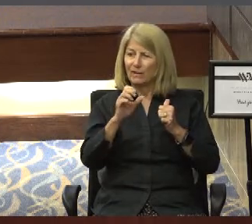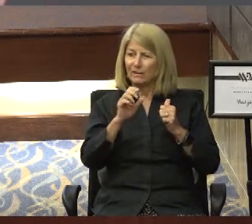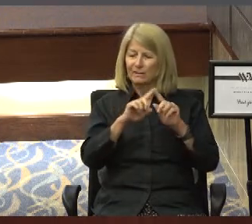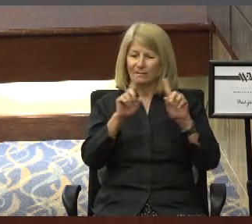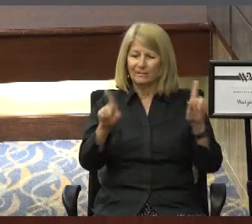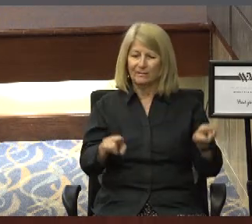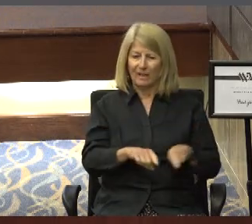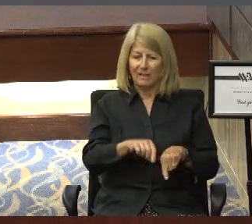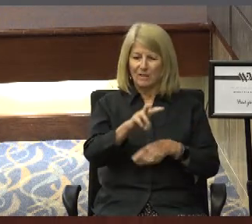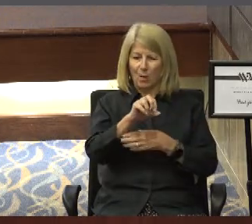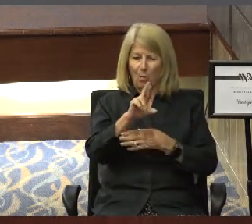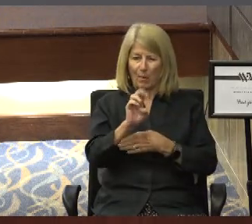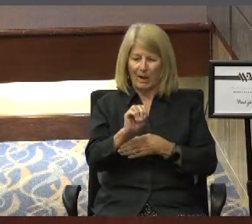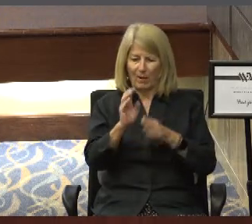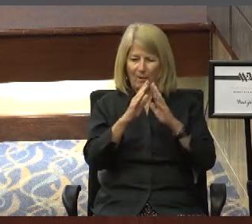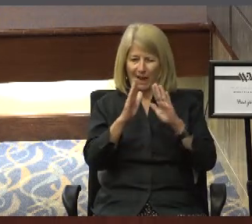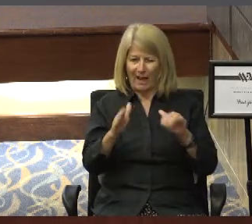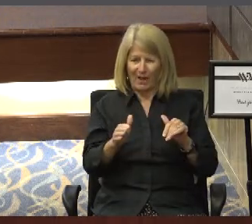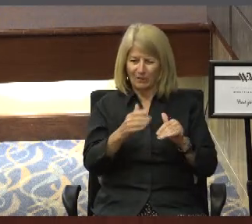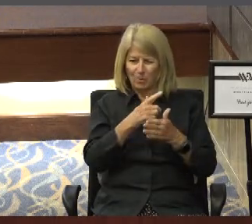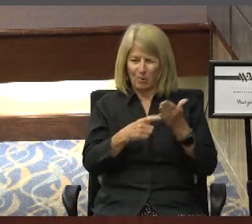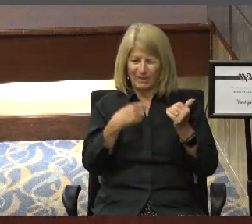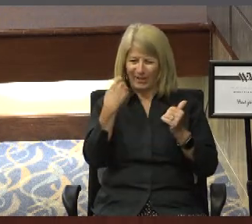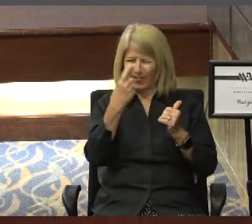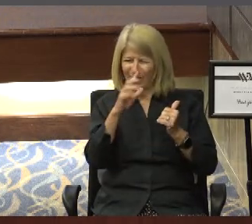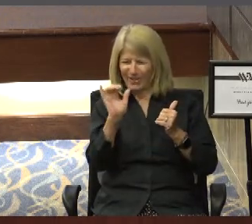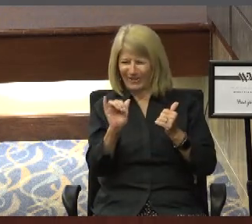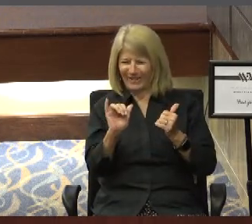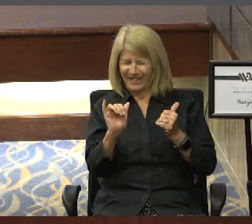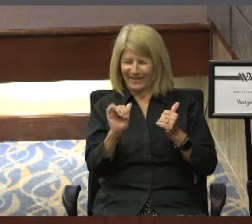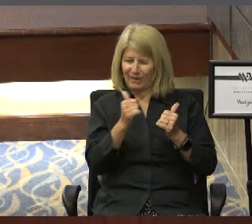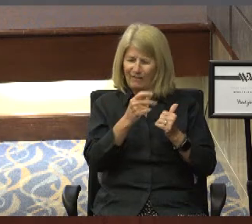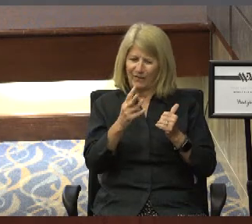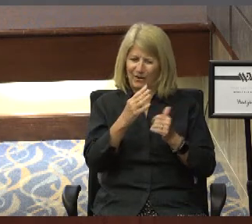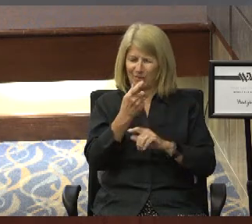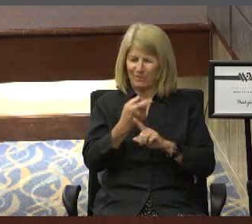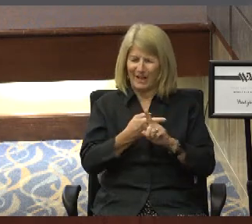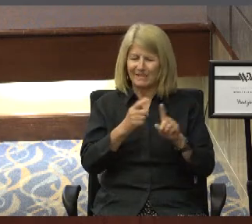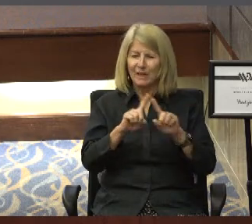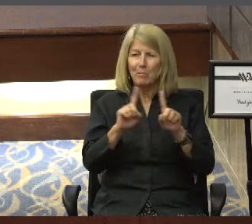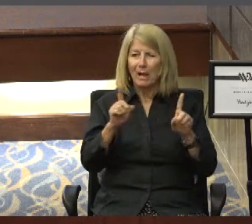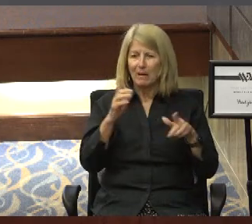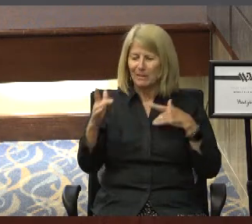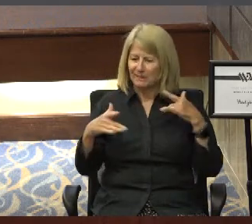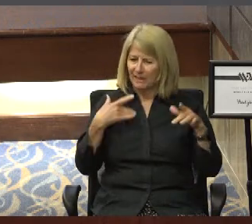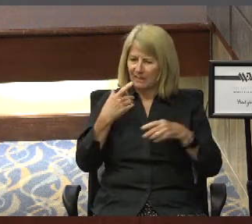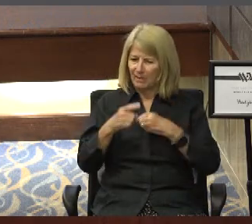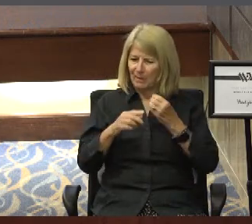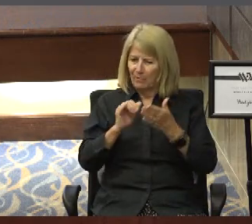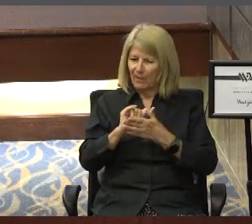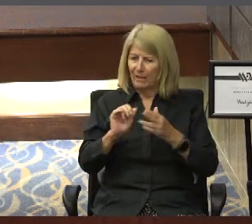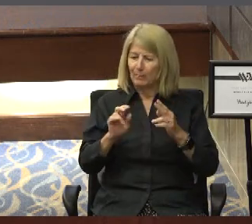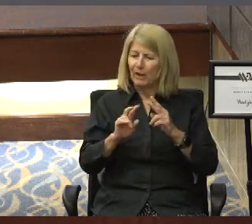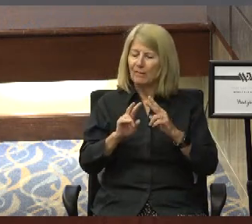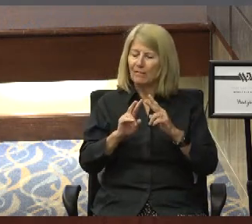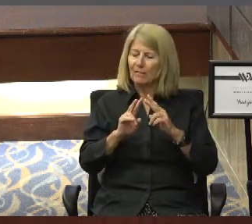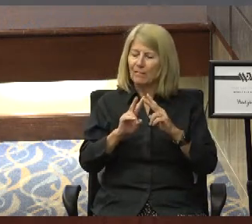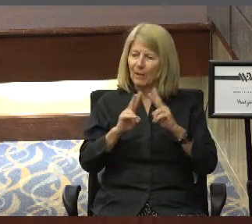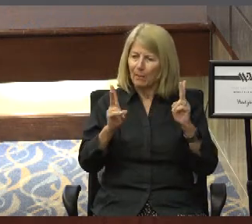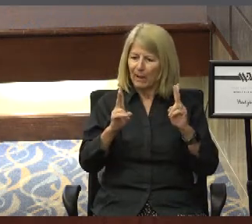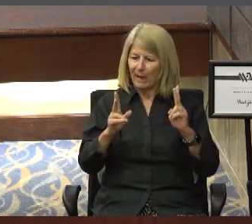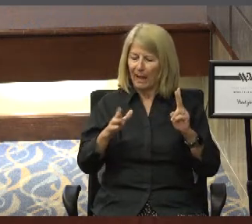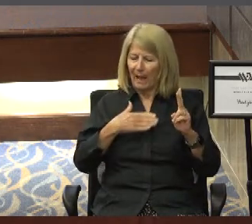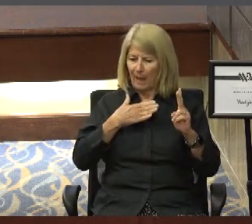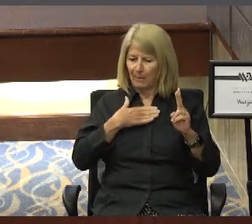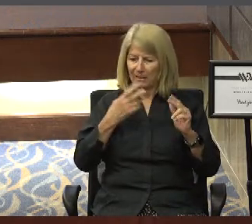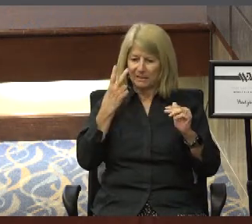so people can see, this is what it's going to look like in a few months. But very happy to see that we're keeping that there.